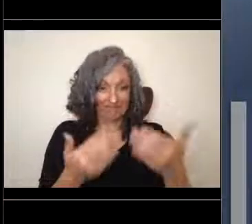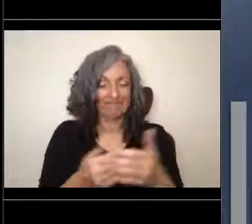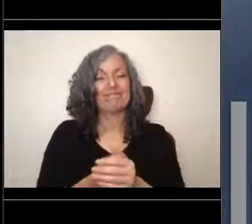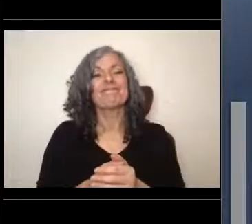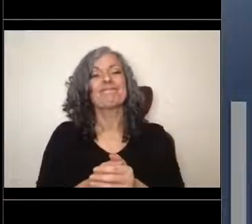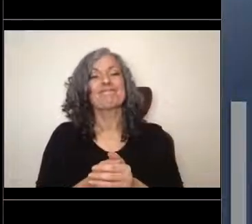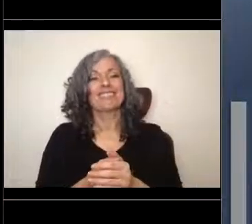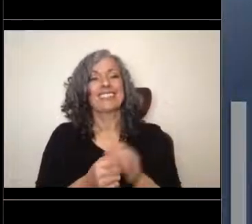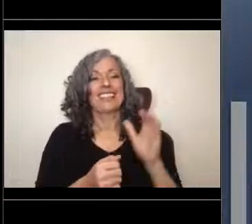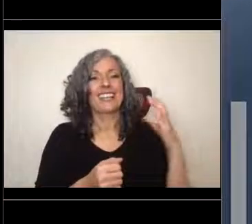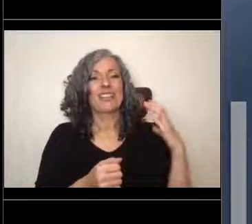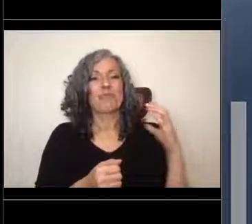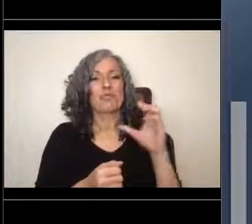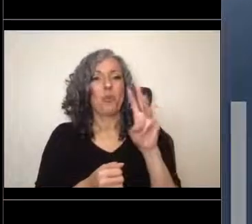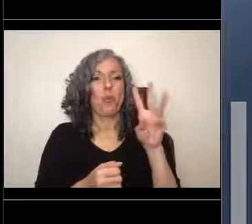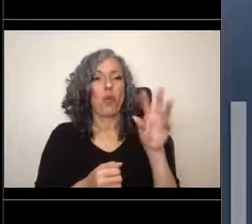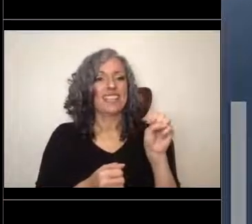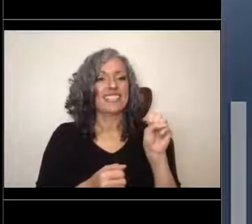Weiss.